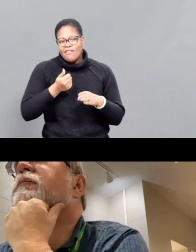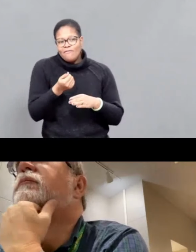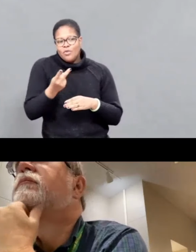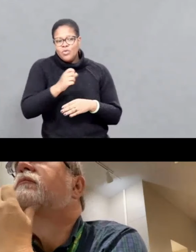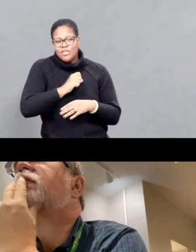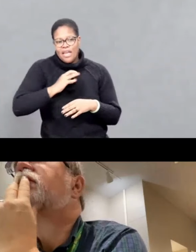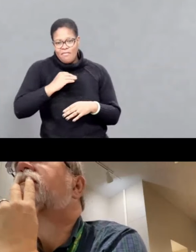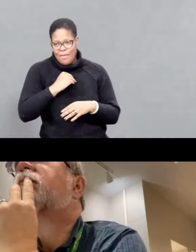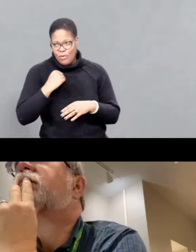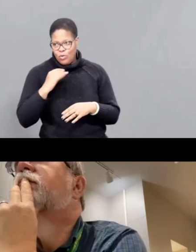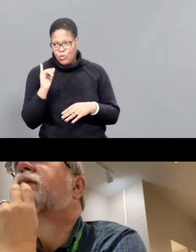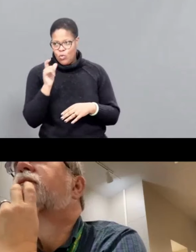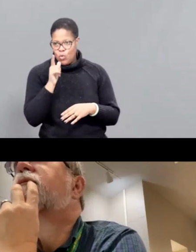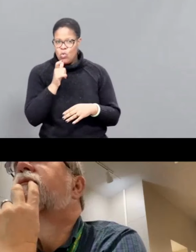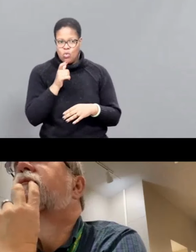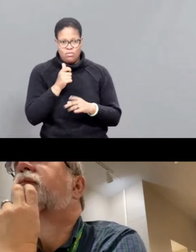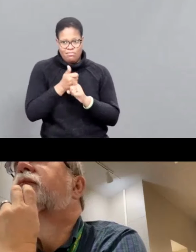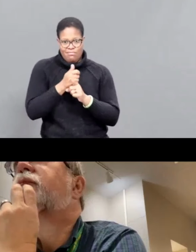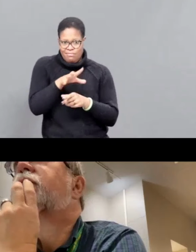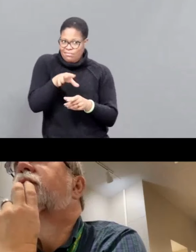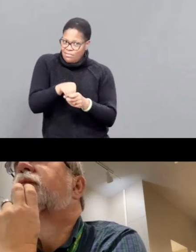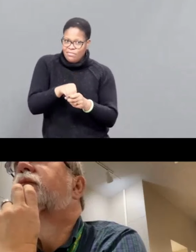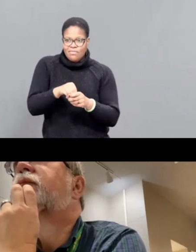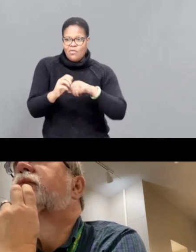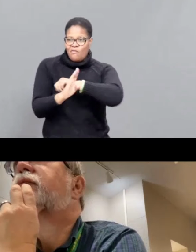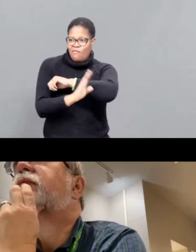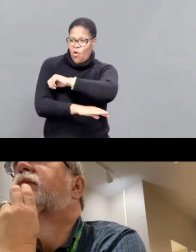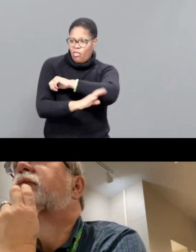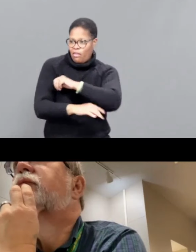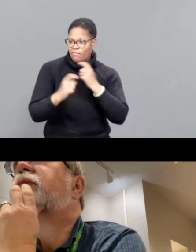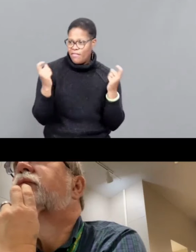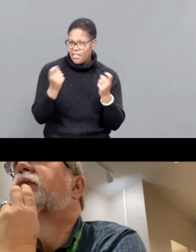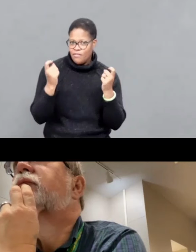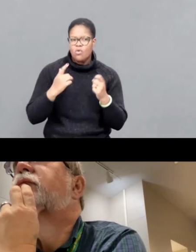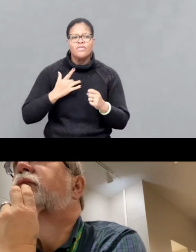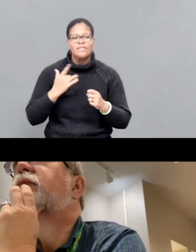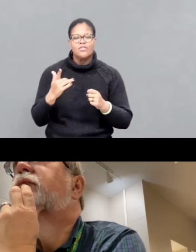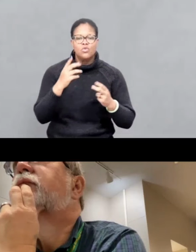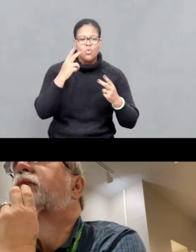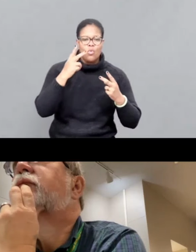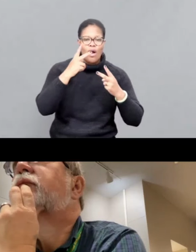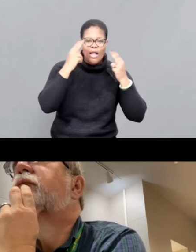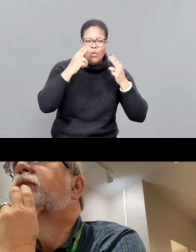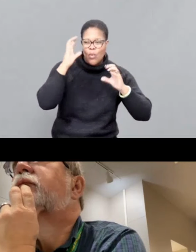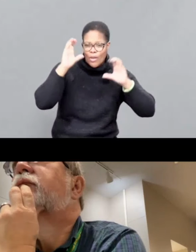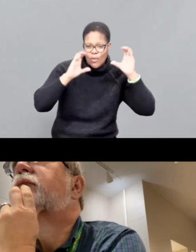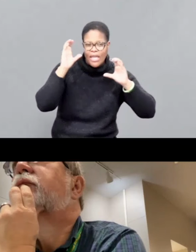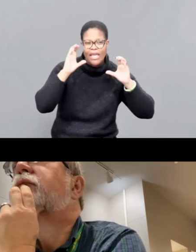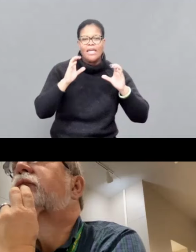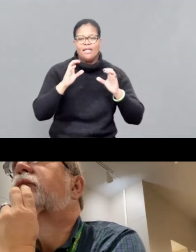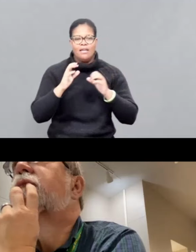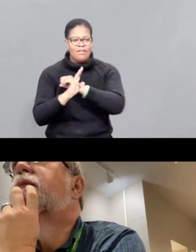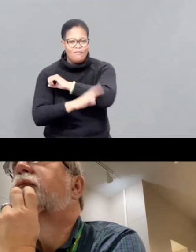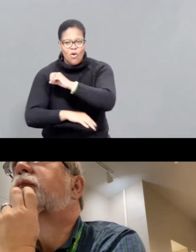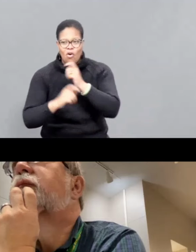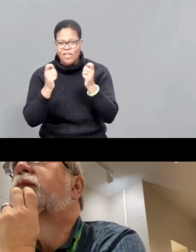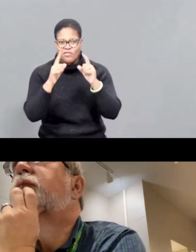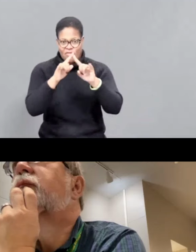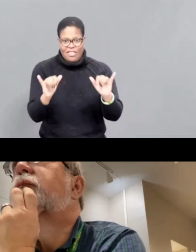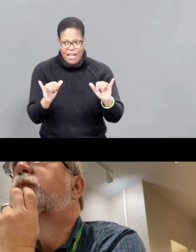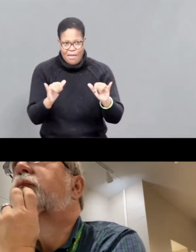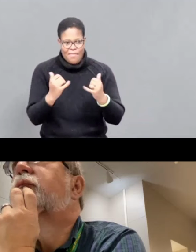staff members that are heavily involved in the fall festival because we usually do the Halloween celebration and the fall festival at the same time. And this year